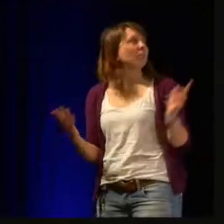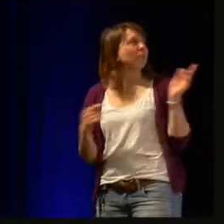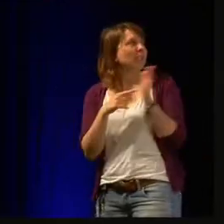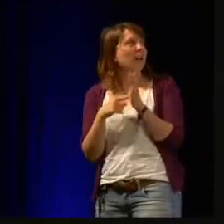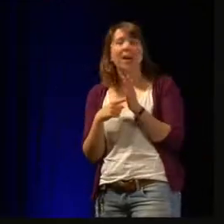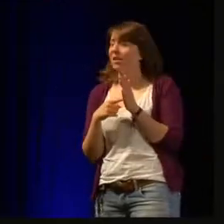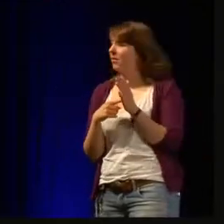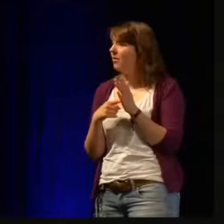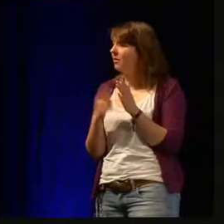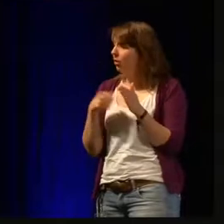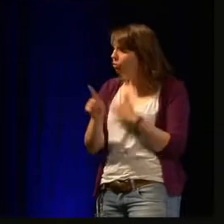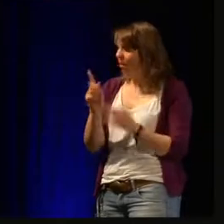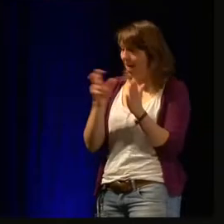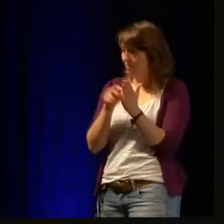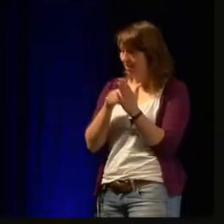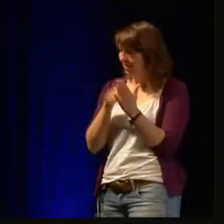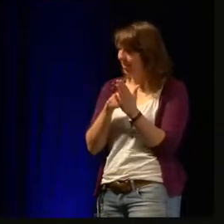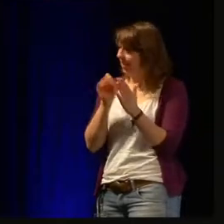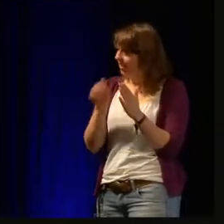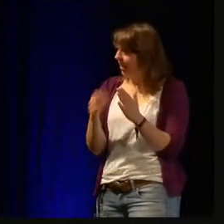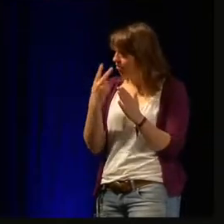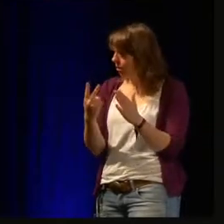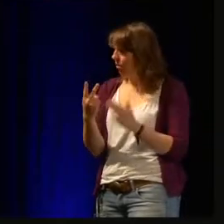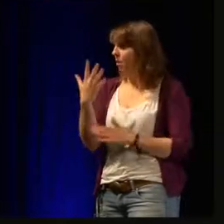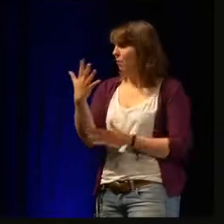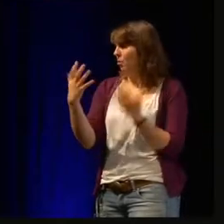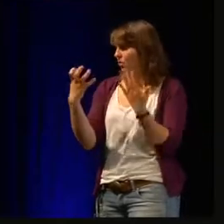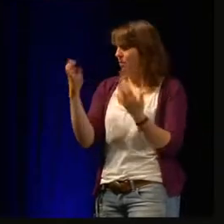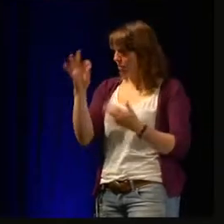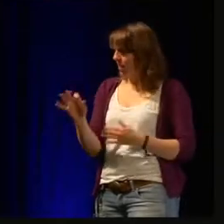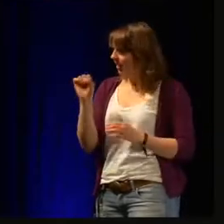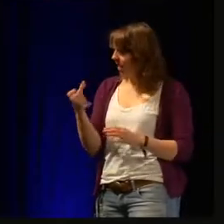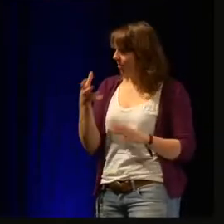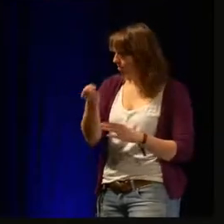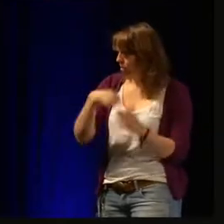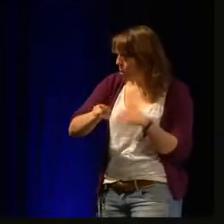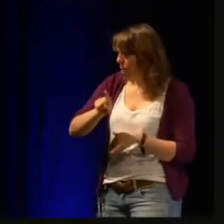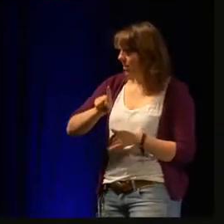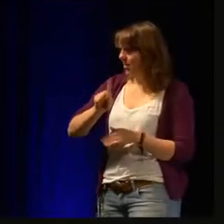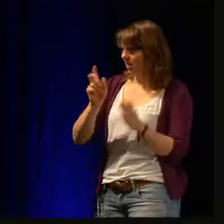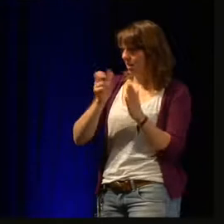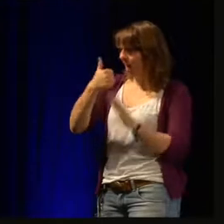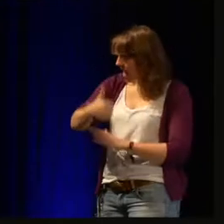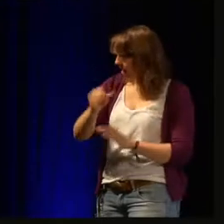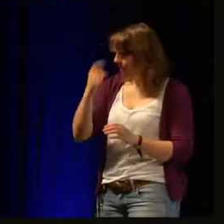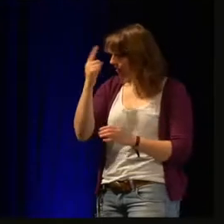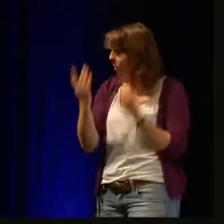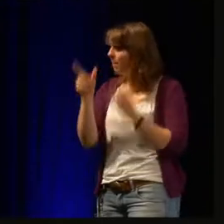With an accuracy of 95%, you could detect whether somebody was white or Afro-American.